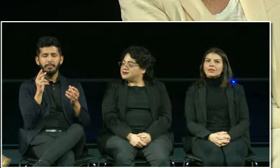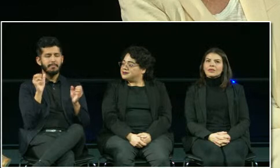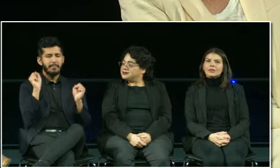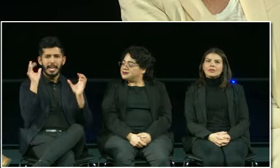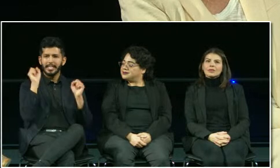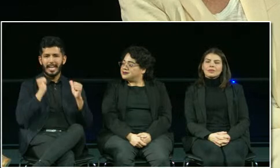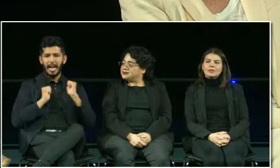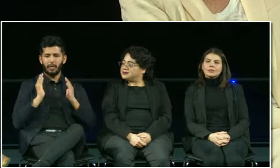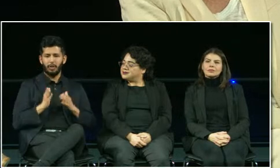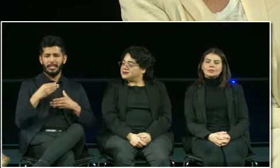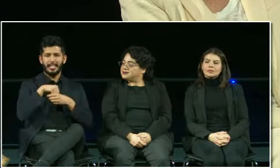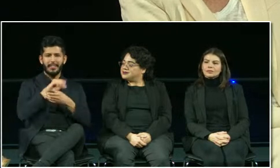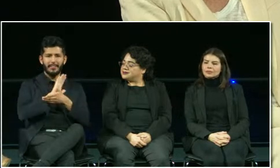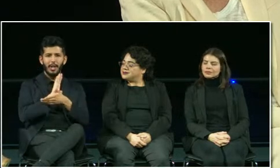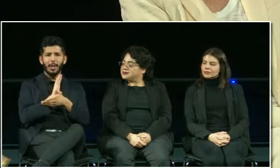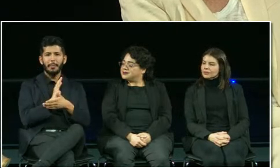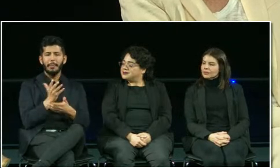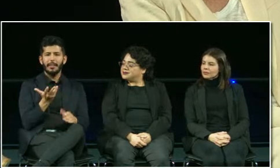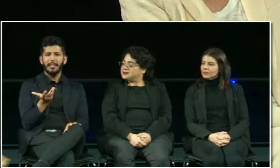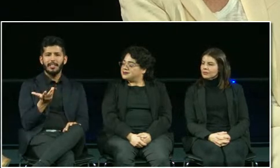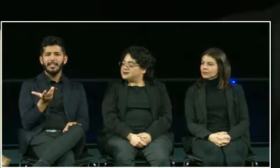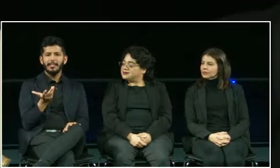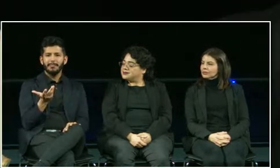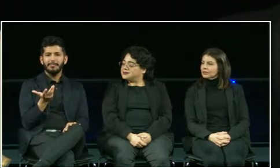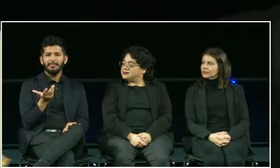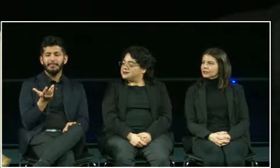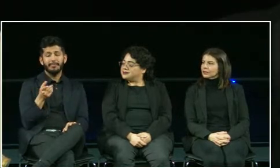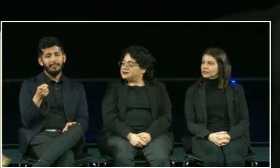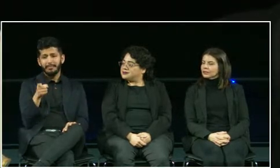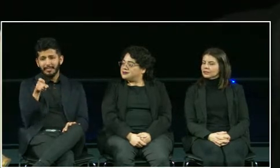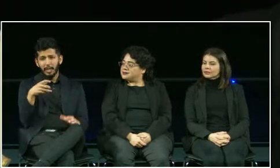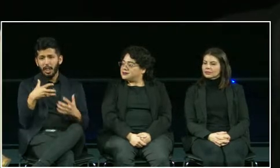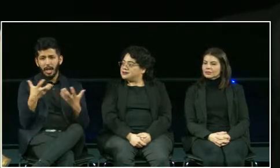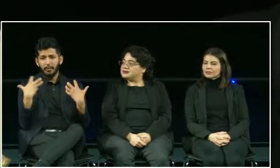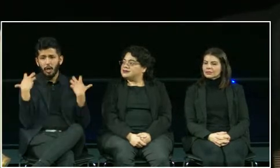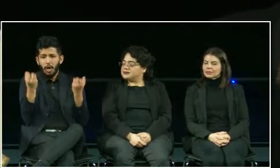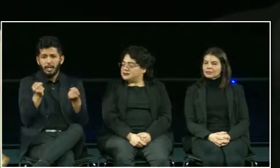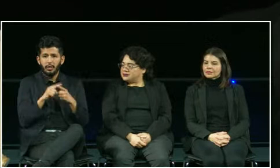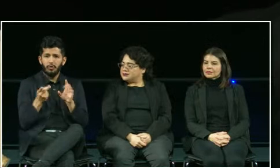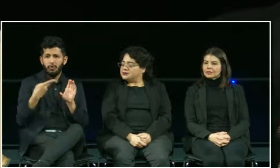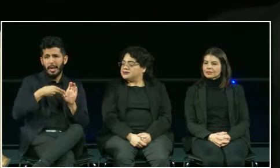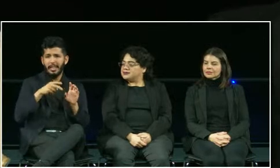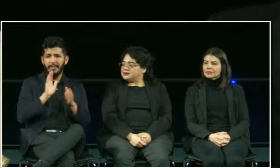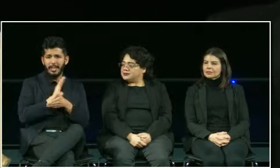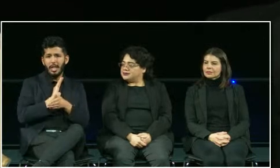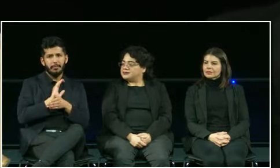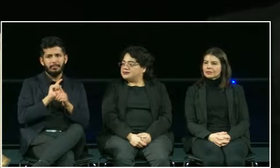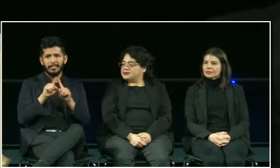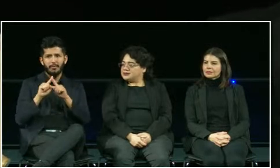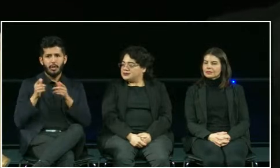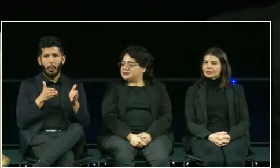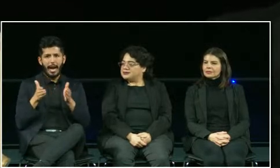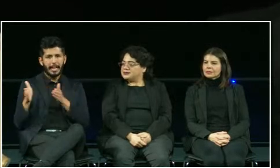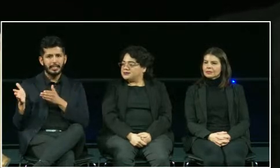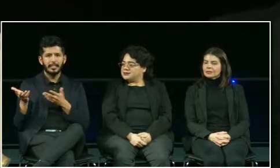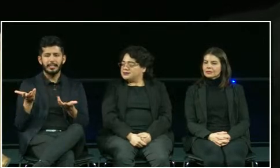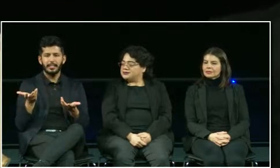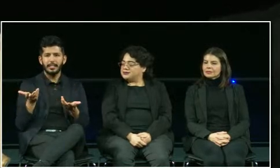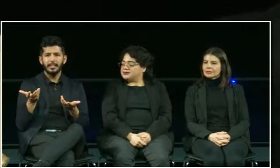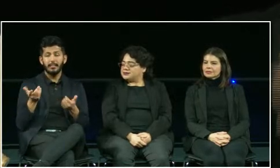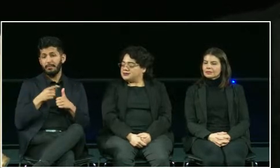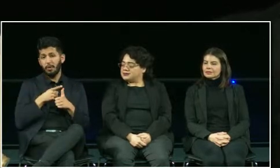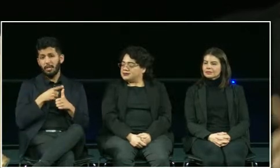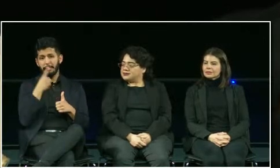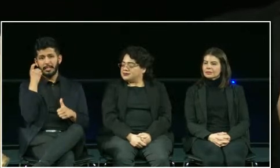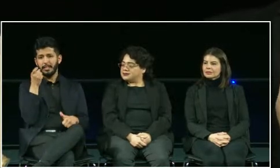So, and it took such much courage for them to be part of this film on many different levels. First and